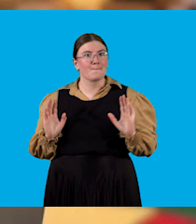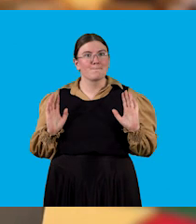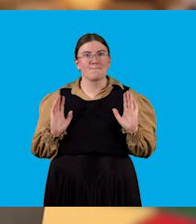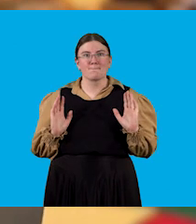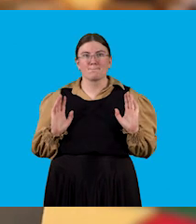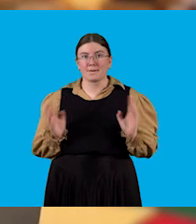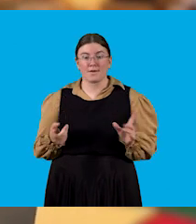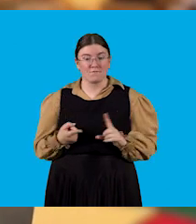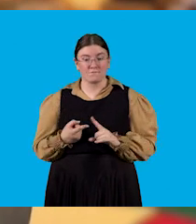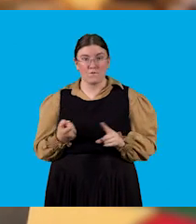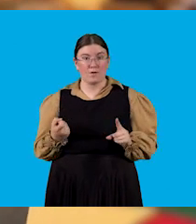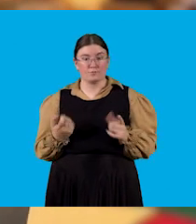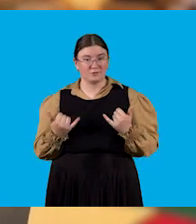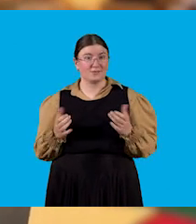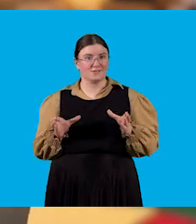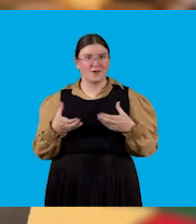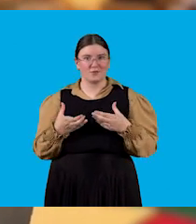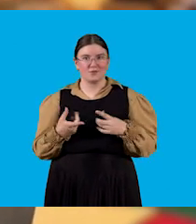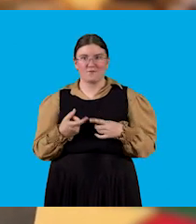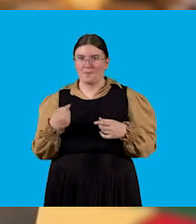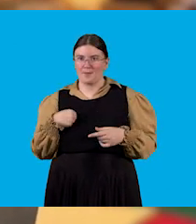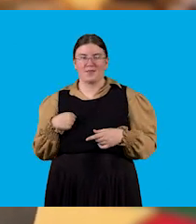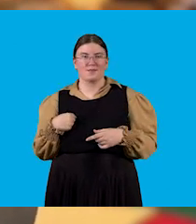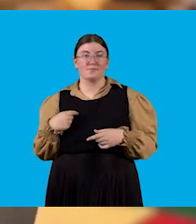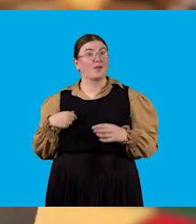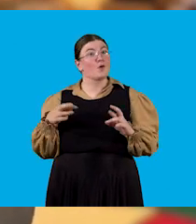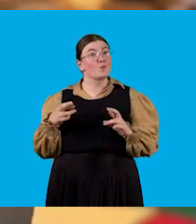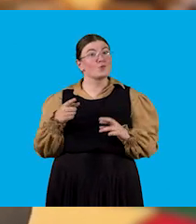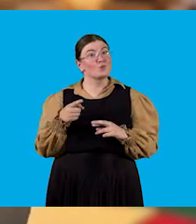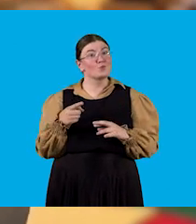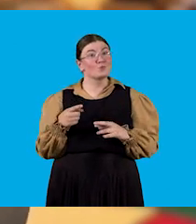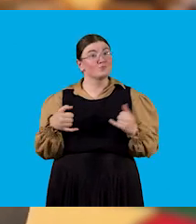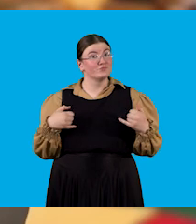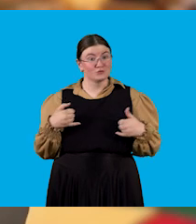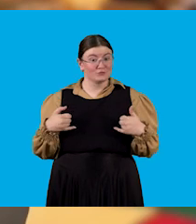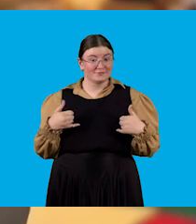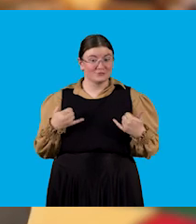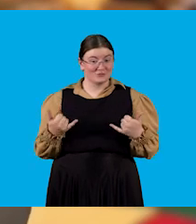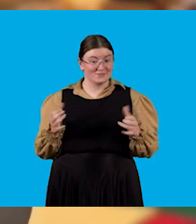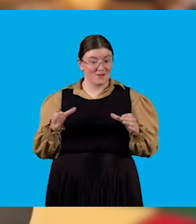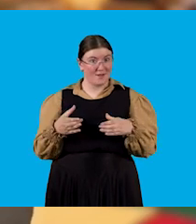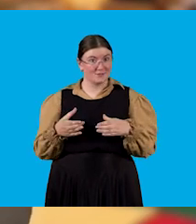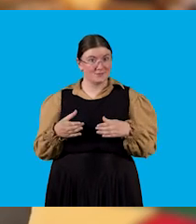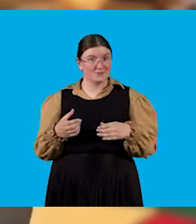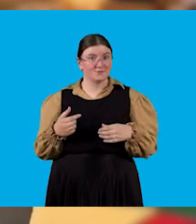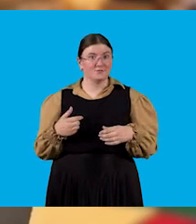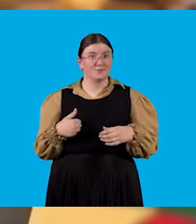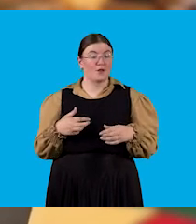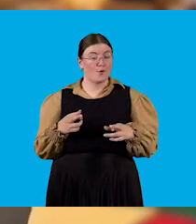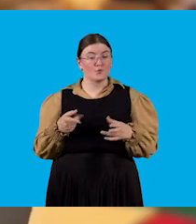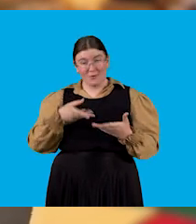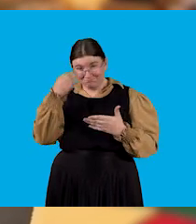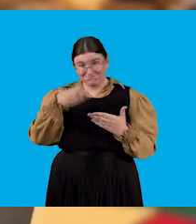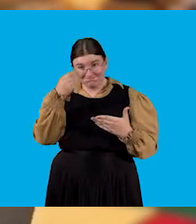it from our lesson and from me. I hope you enjoyed this lesson and you